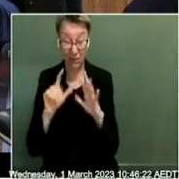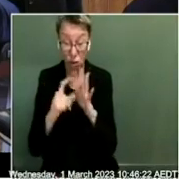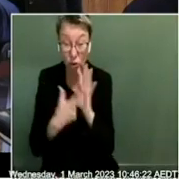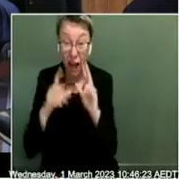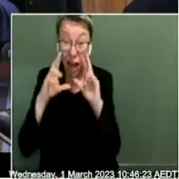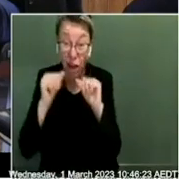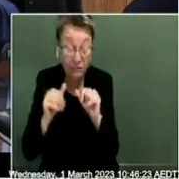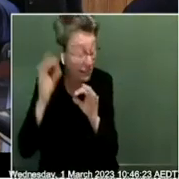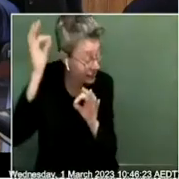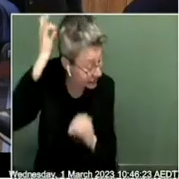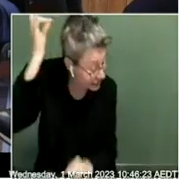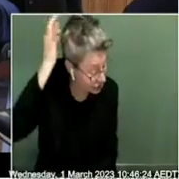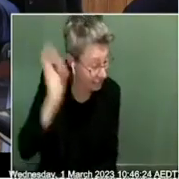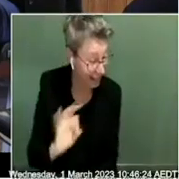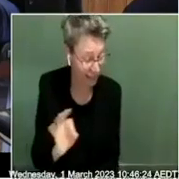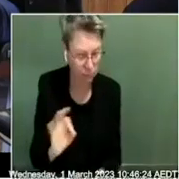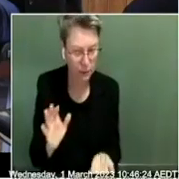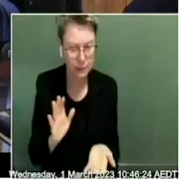have